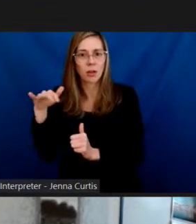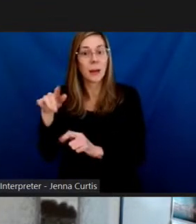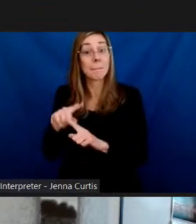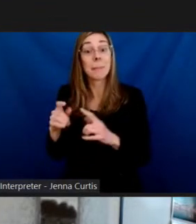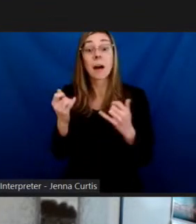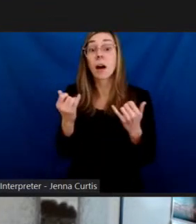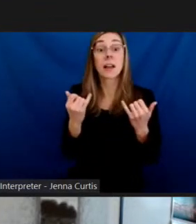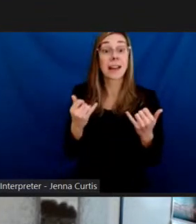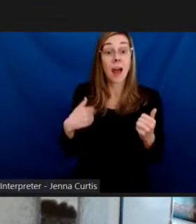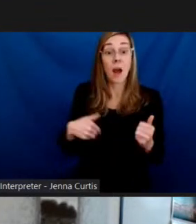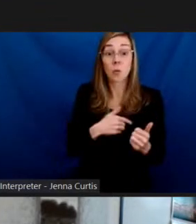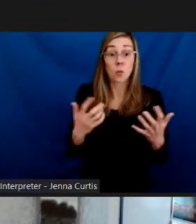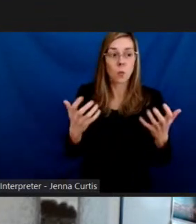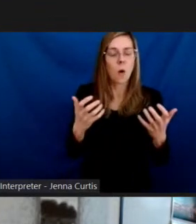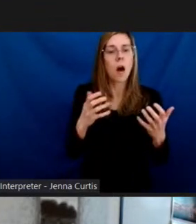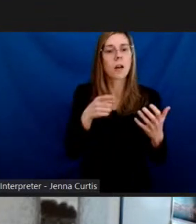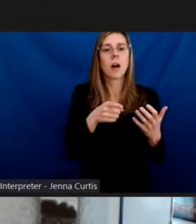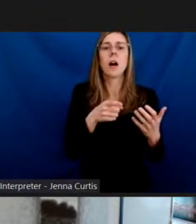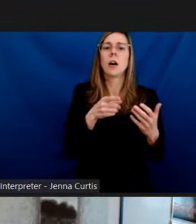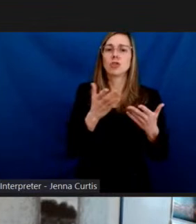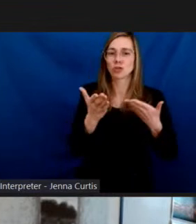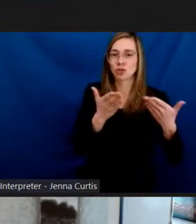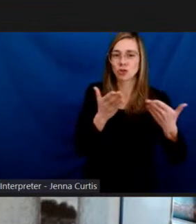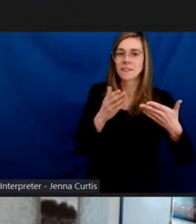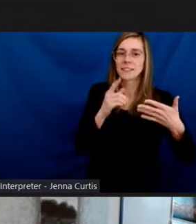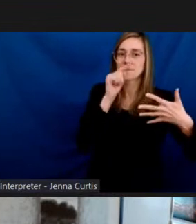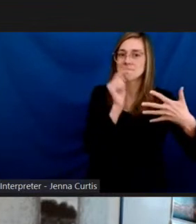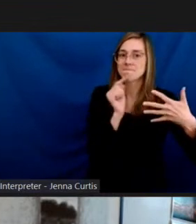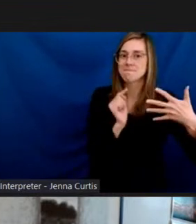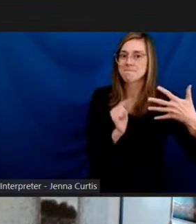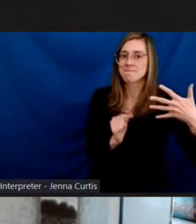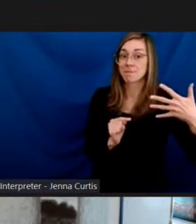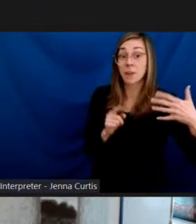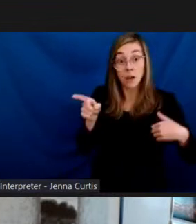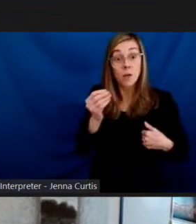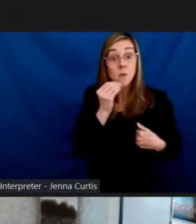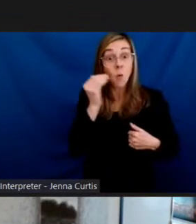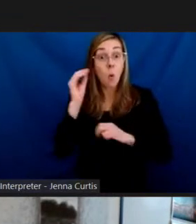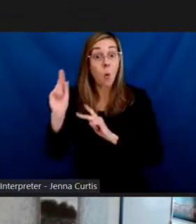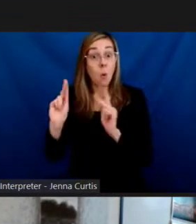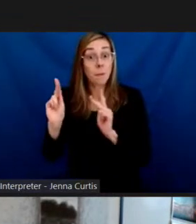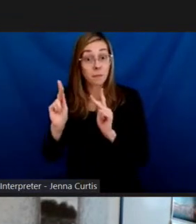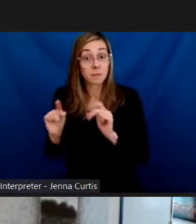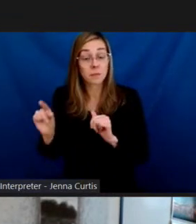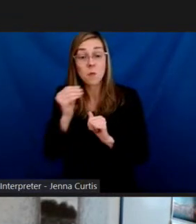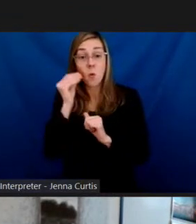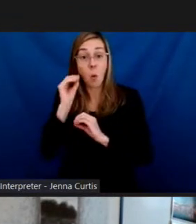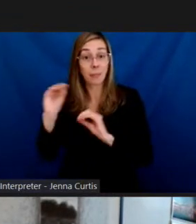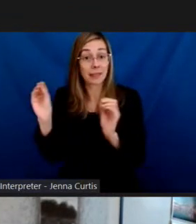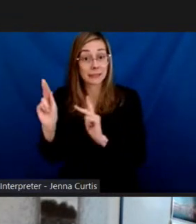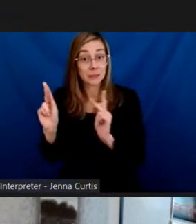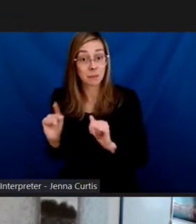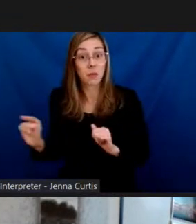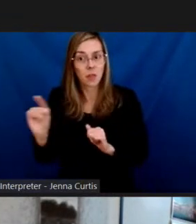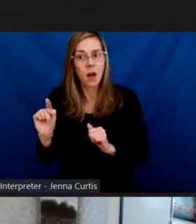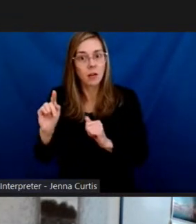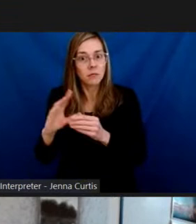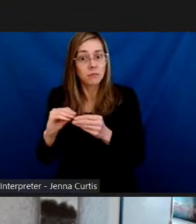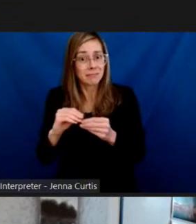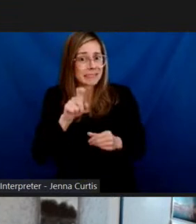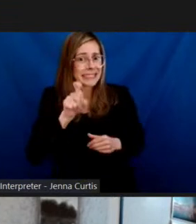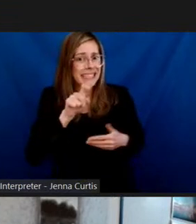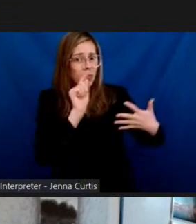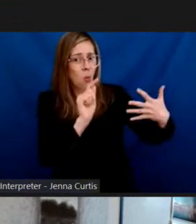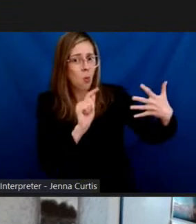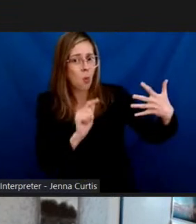that homeless individuals themselves tell us they desperately need to be able to permanently get off the streets and transition